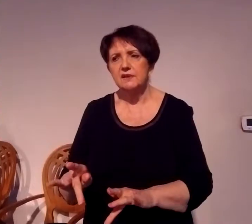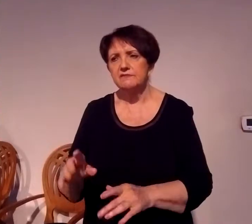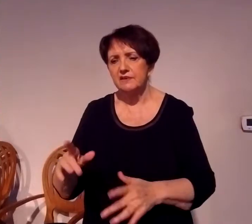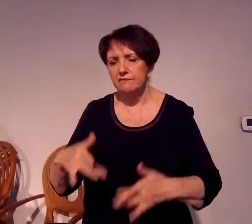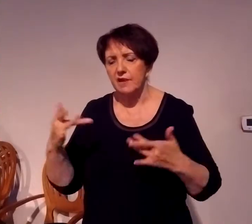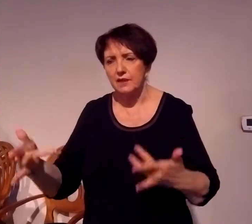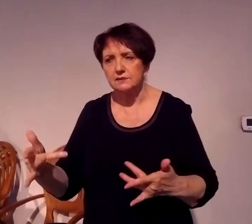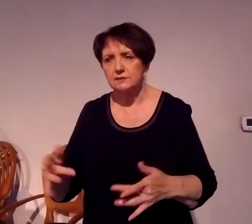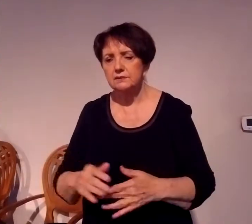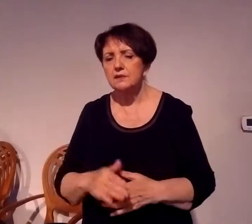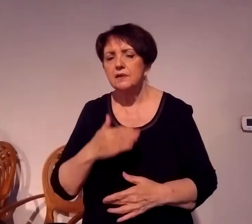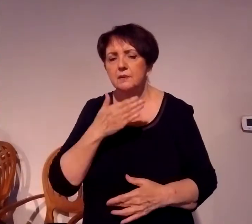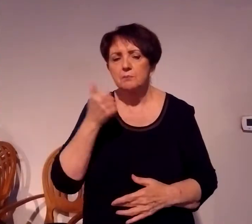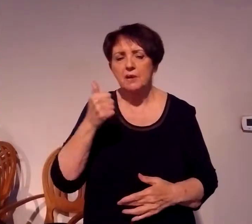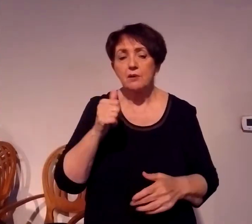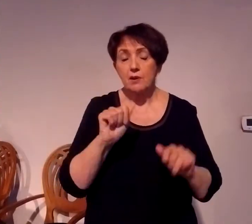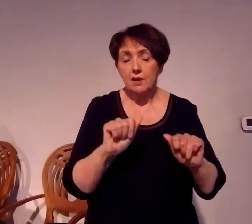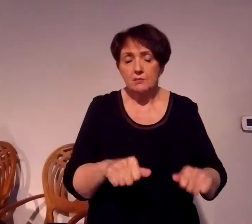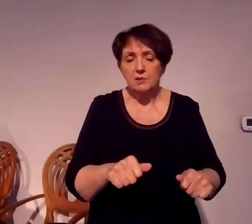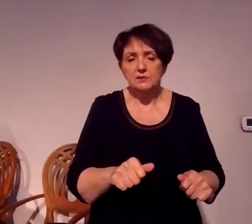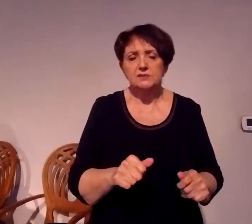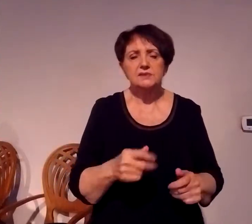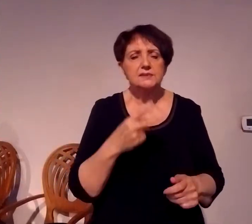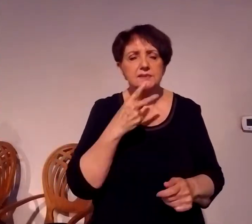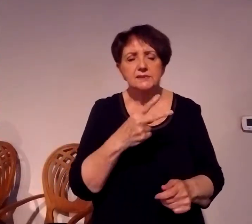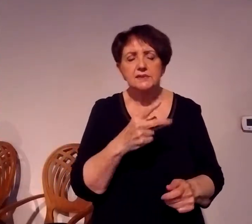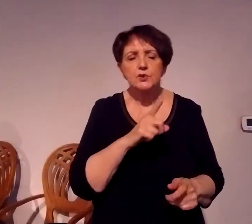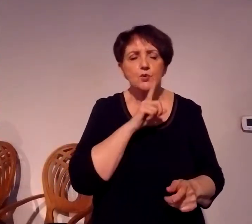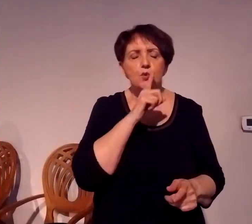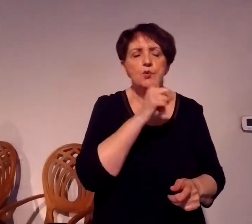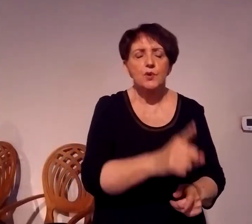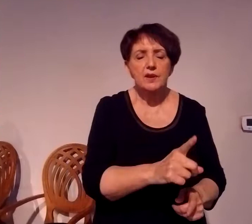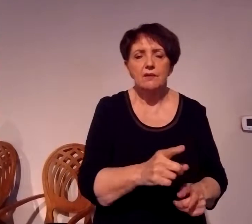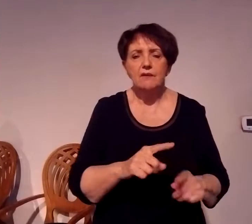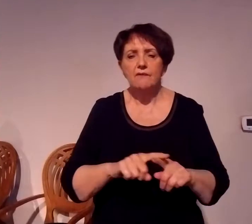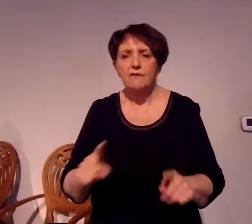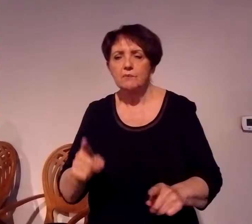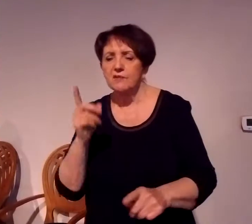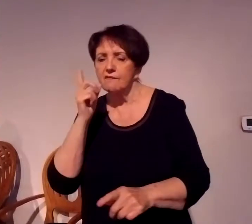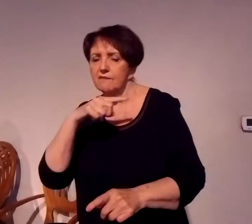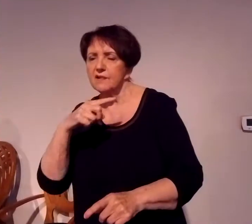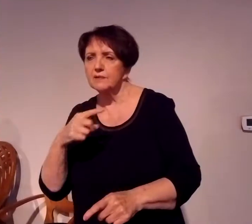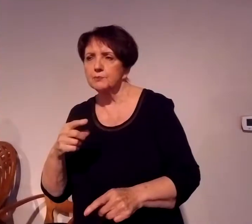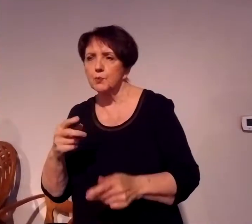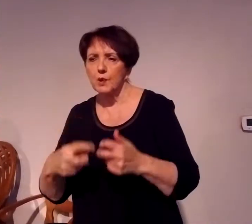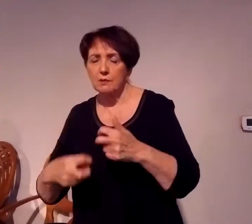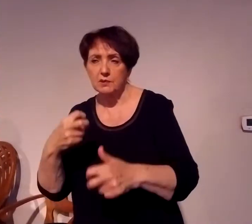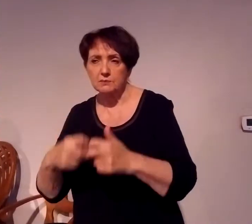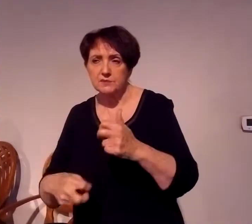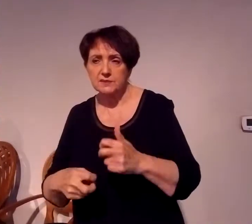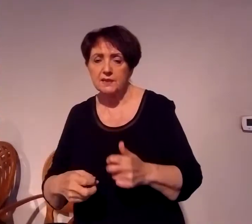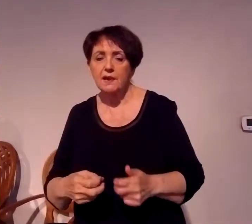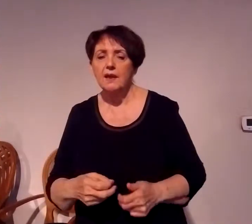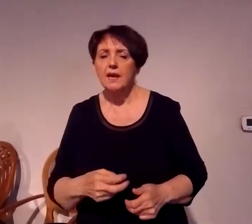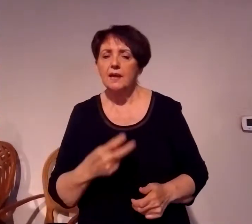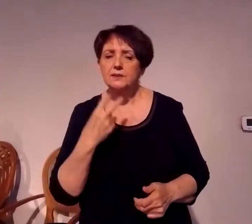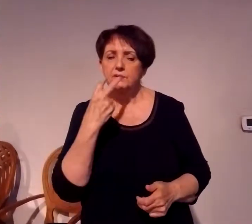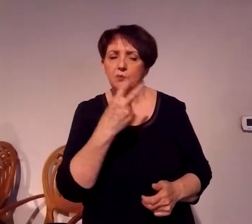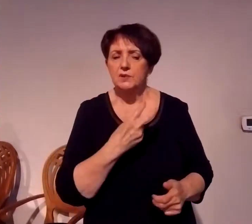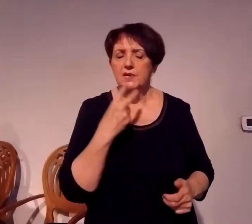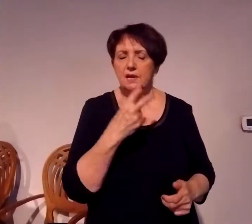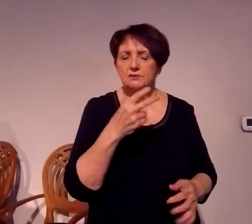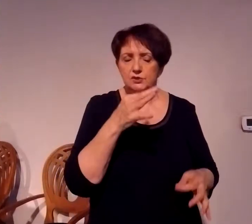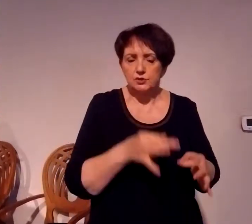Better able to discern the real from illusory issues and to pronounce